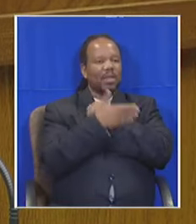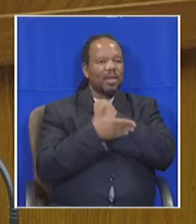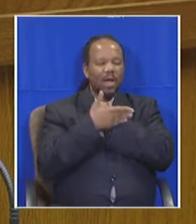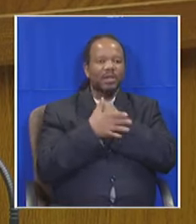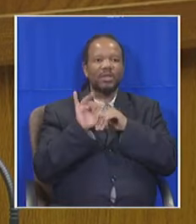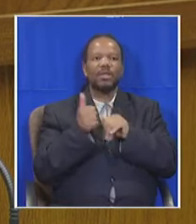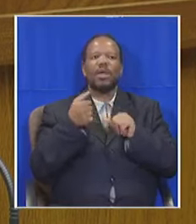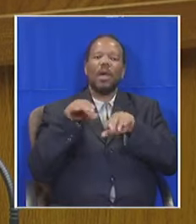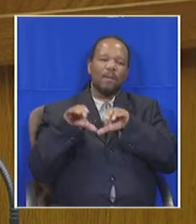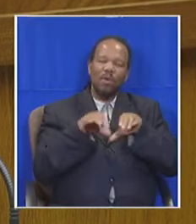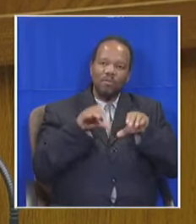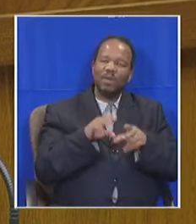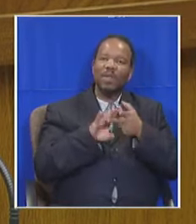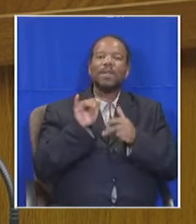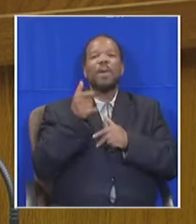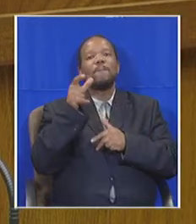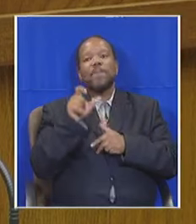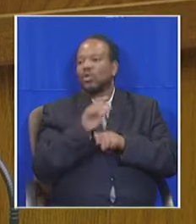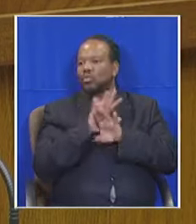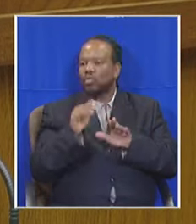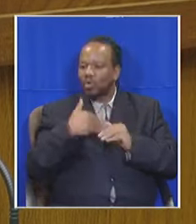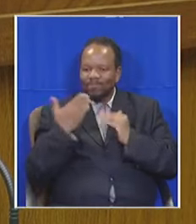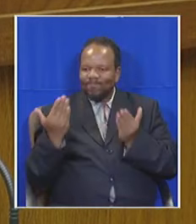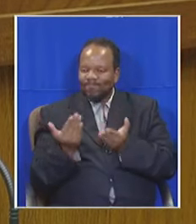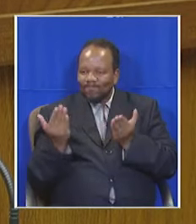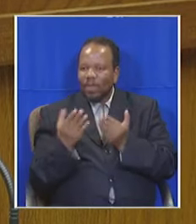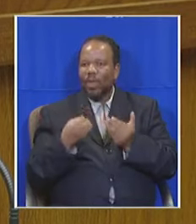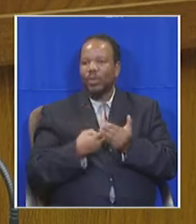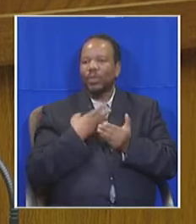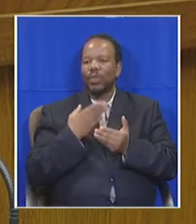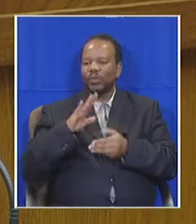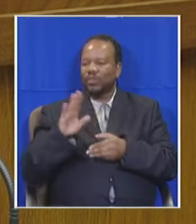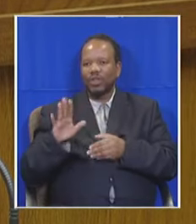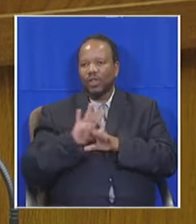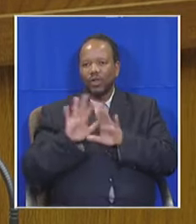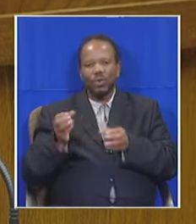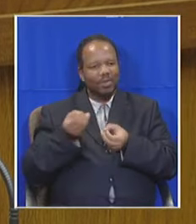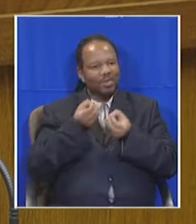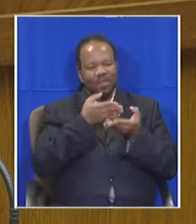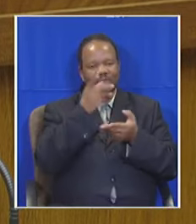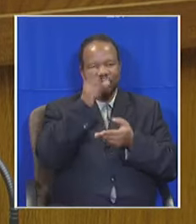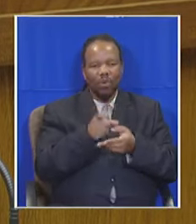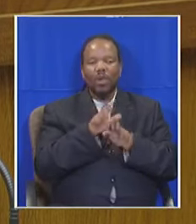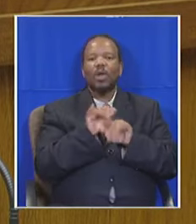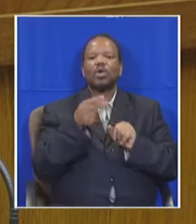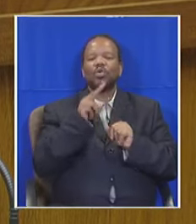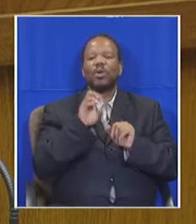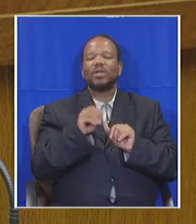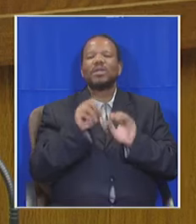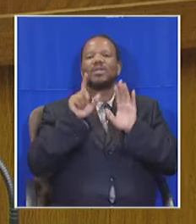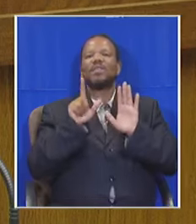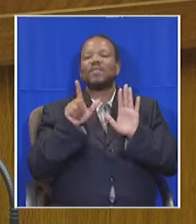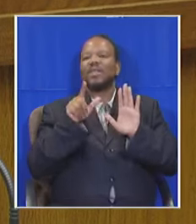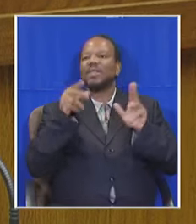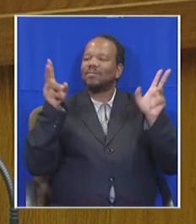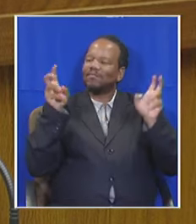a person that does not value its youth and children does not deserve its future. As we declared 2017 a year of Oliver Tambo,